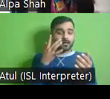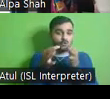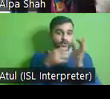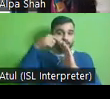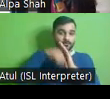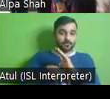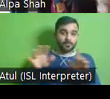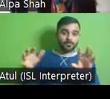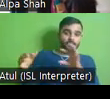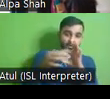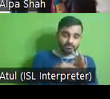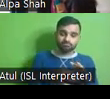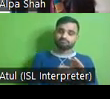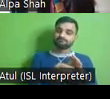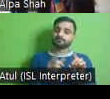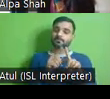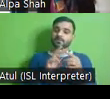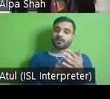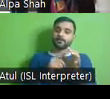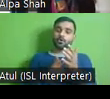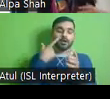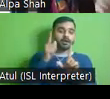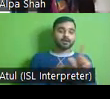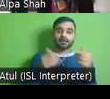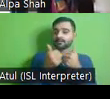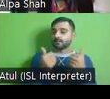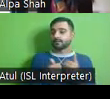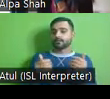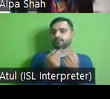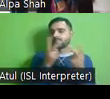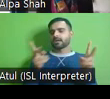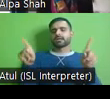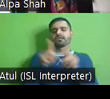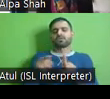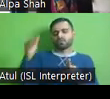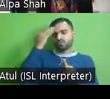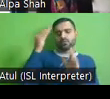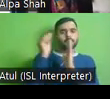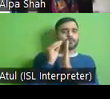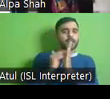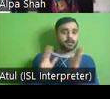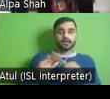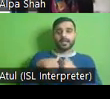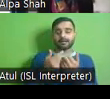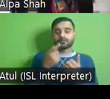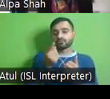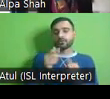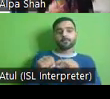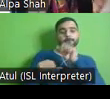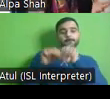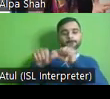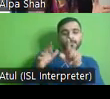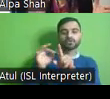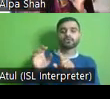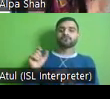political theory as democracy by sortition. So there are several things to note about these processes.